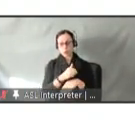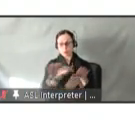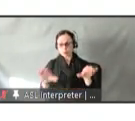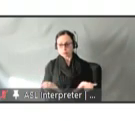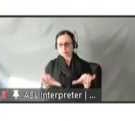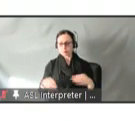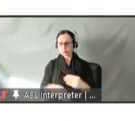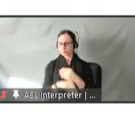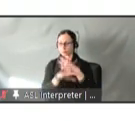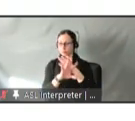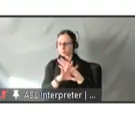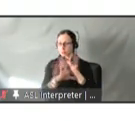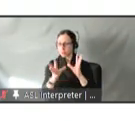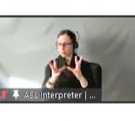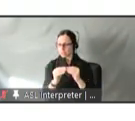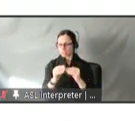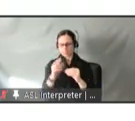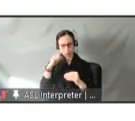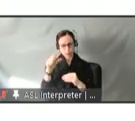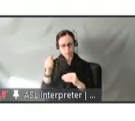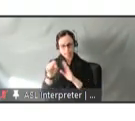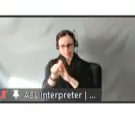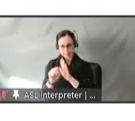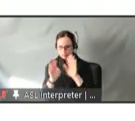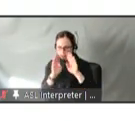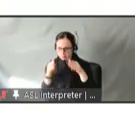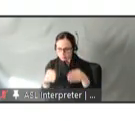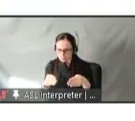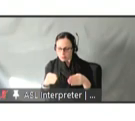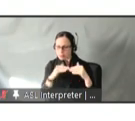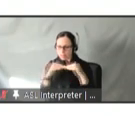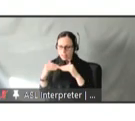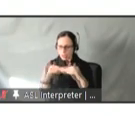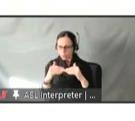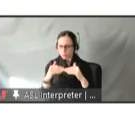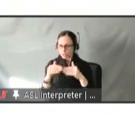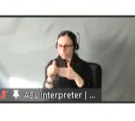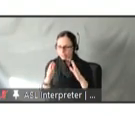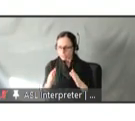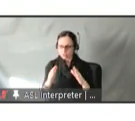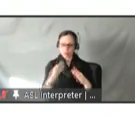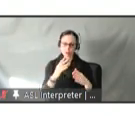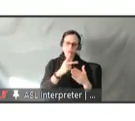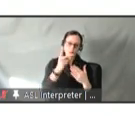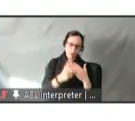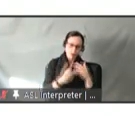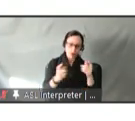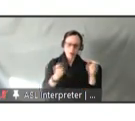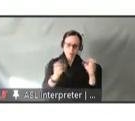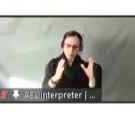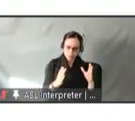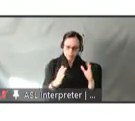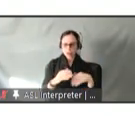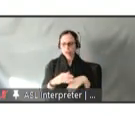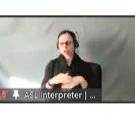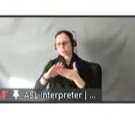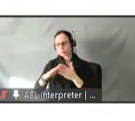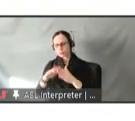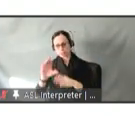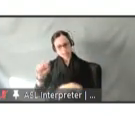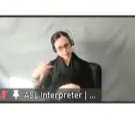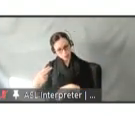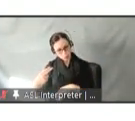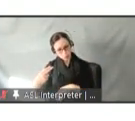10 states aimed at convening state health equity leaders, immunization program managers, and community stakeholders,